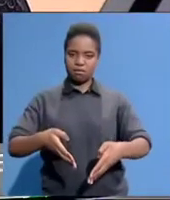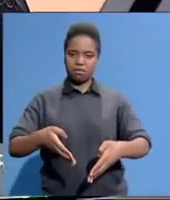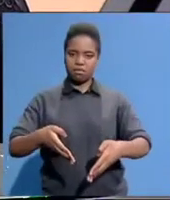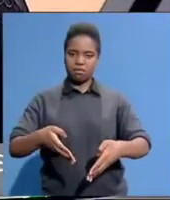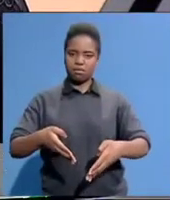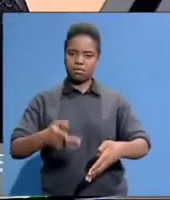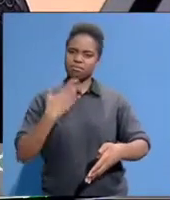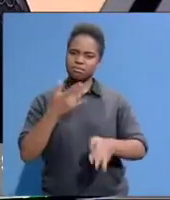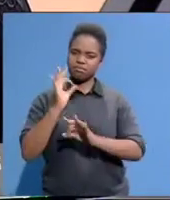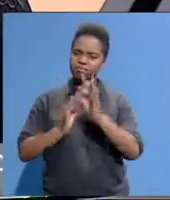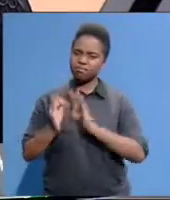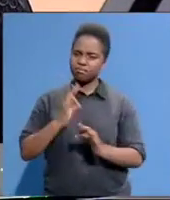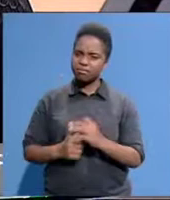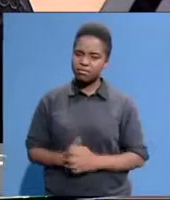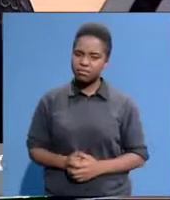Thank you.